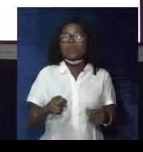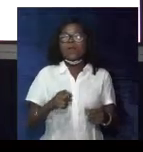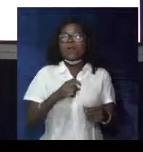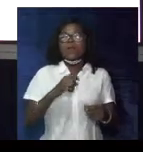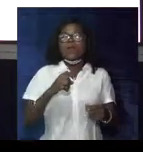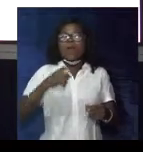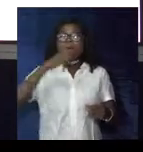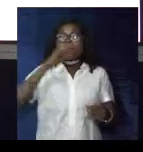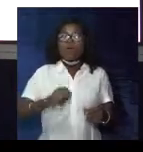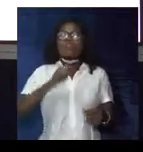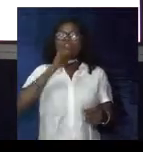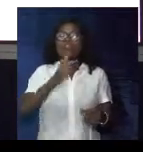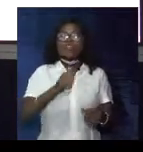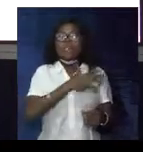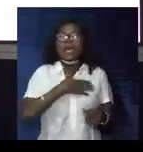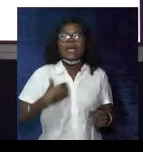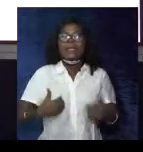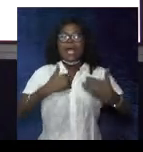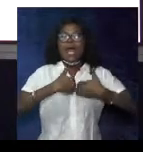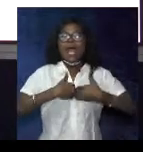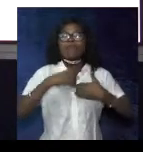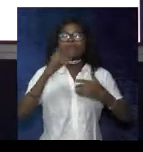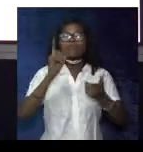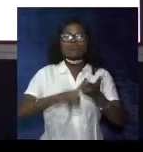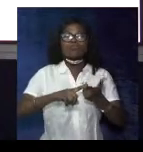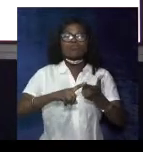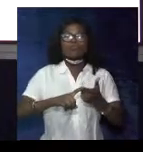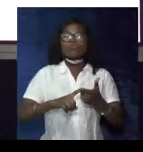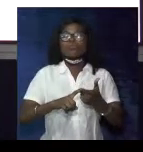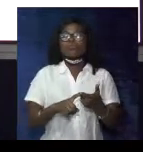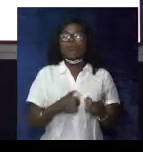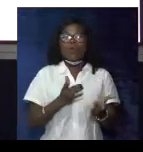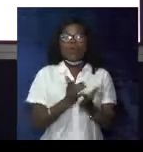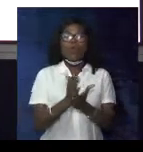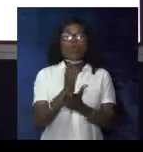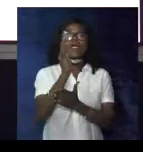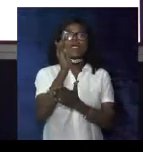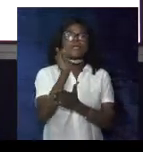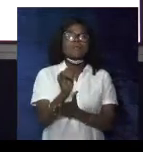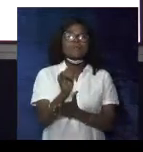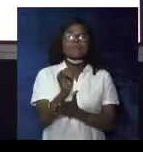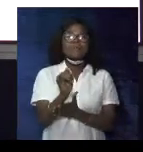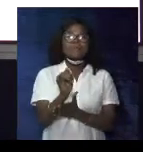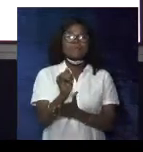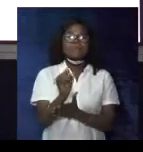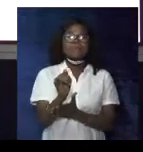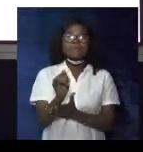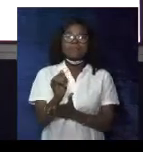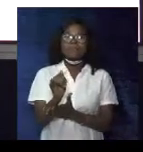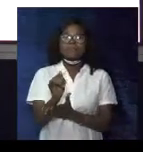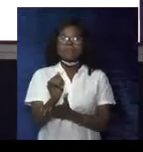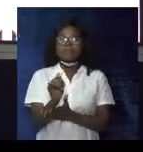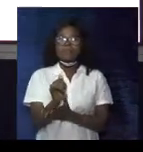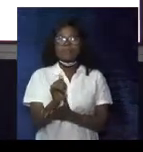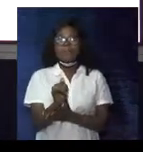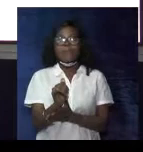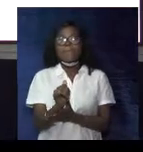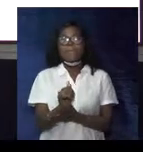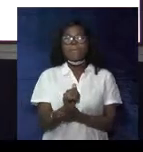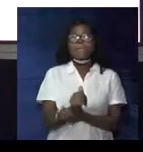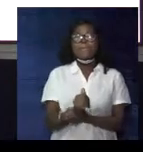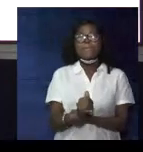must, M-U-S-T, must not, and have to. You must be able to make use of them